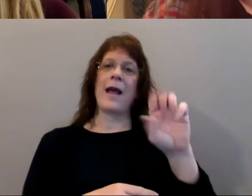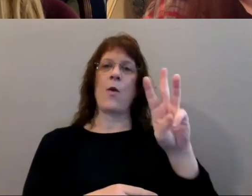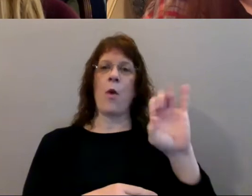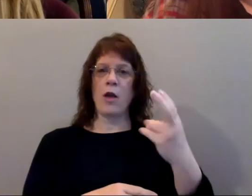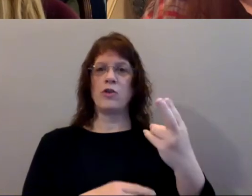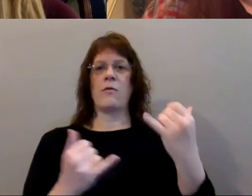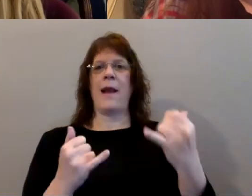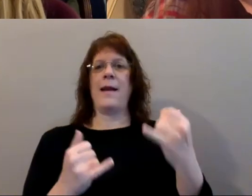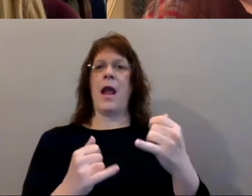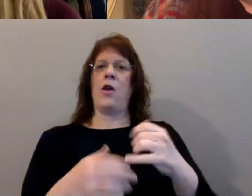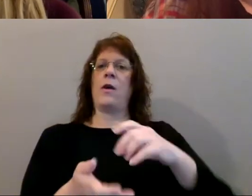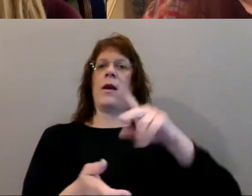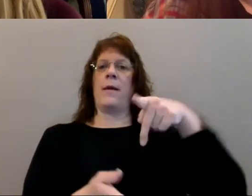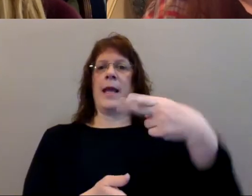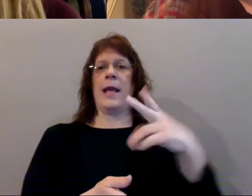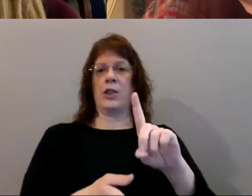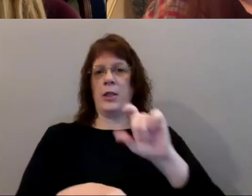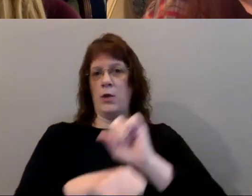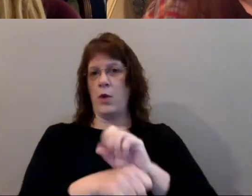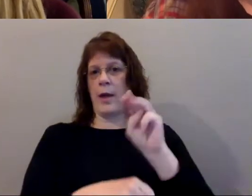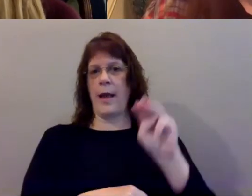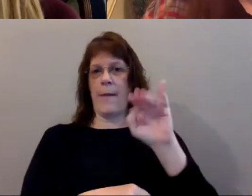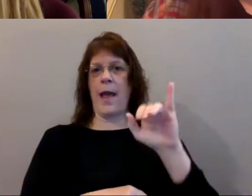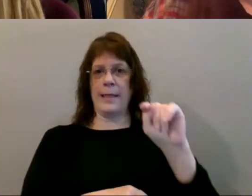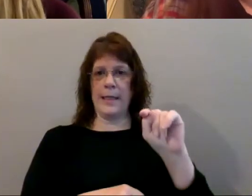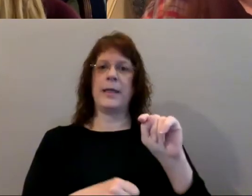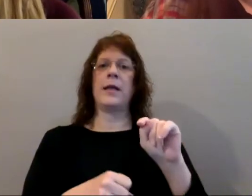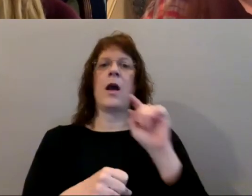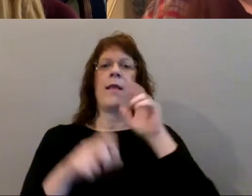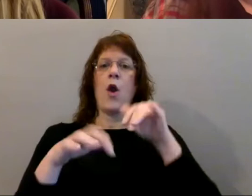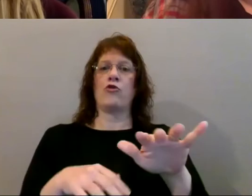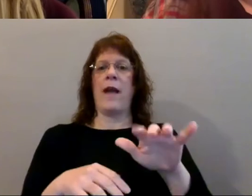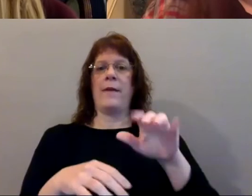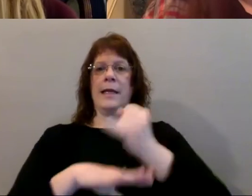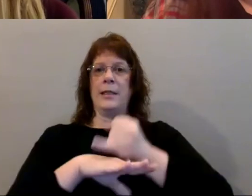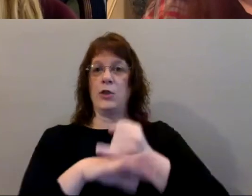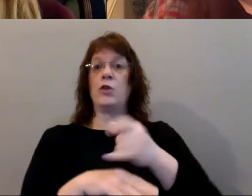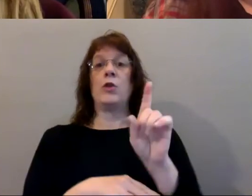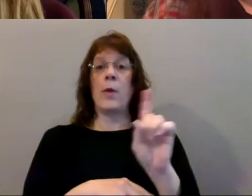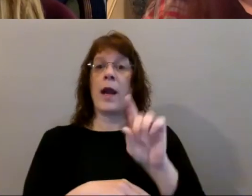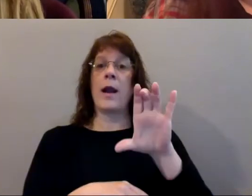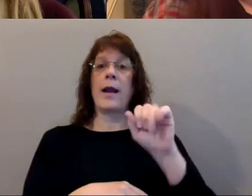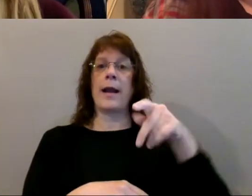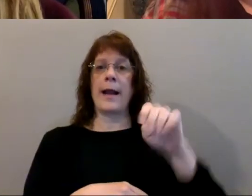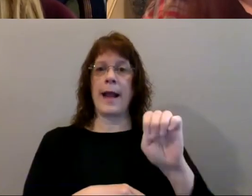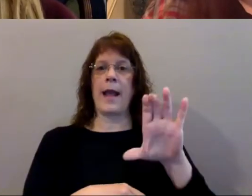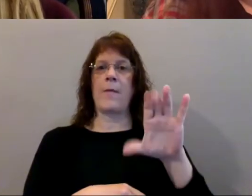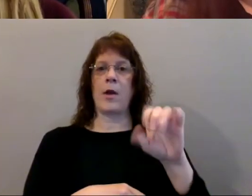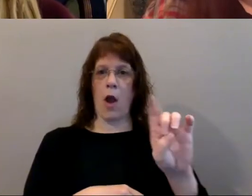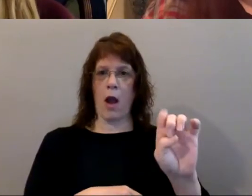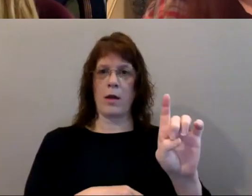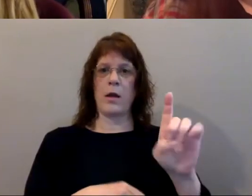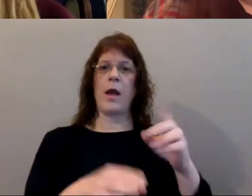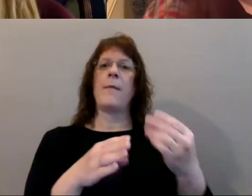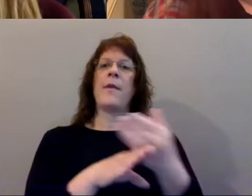work in environmental chemistry at MIT and the Woods Hole Oceanographic Institution in Cape Cod. Before this, I did my undergraduate degree